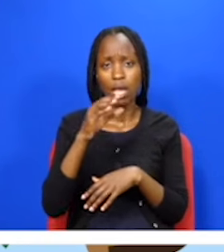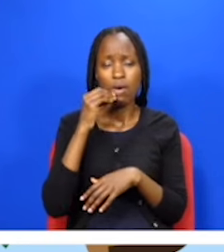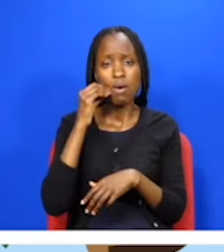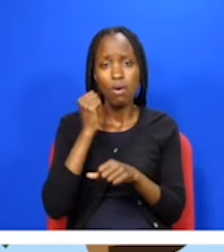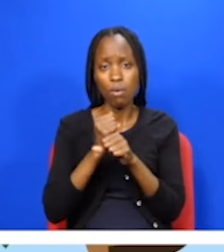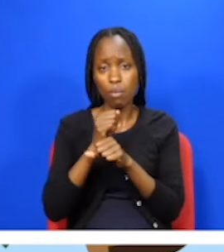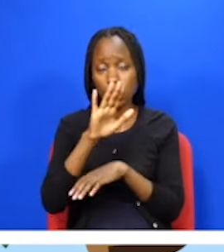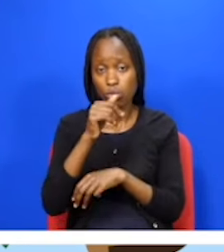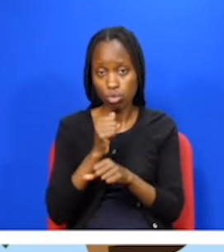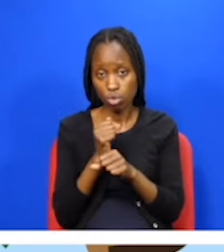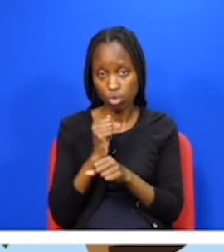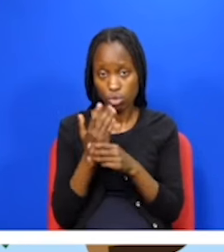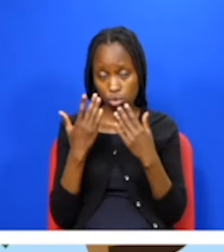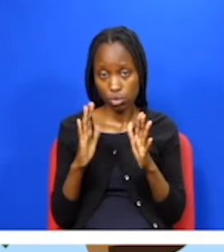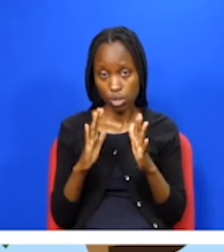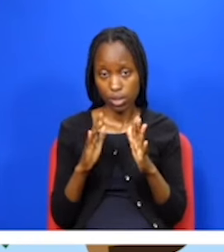that they gave you?